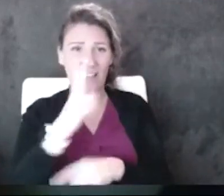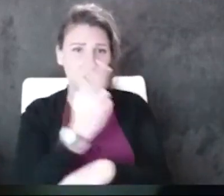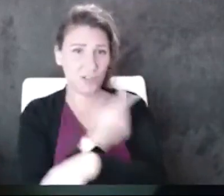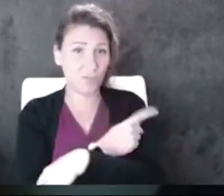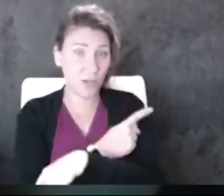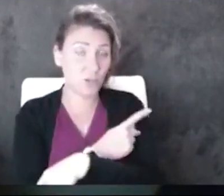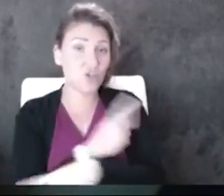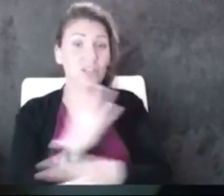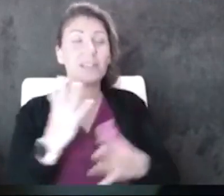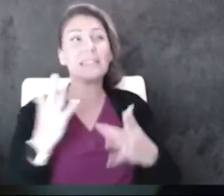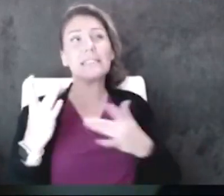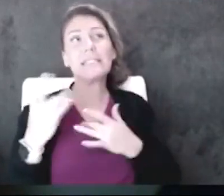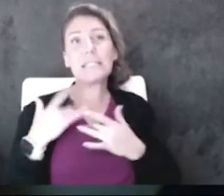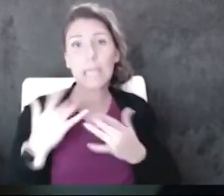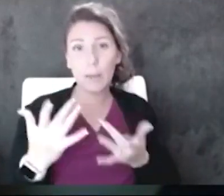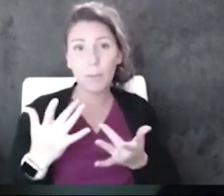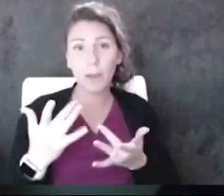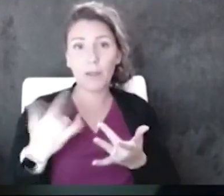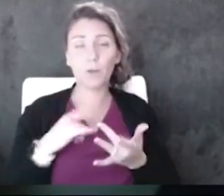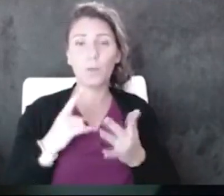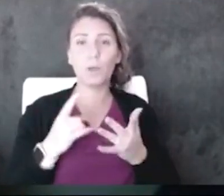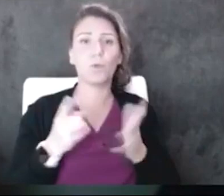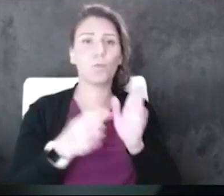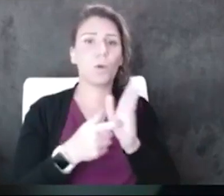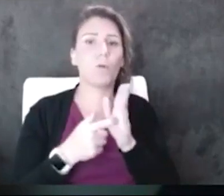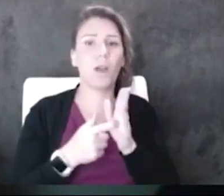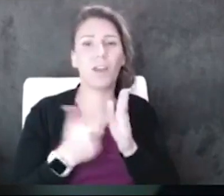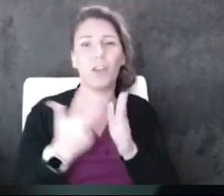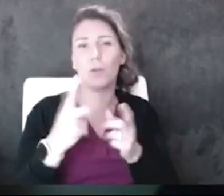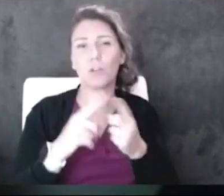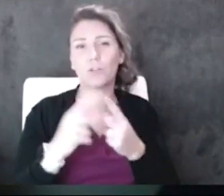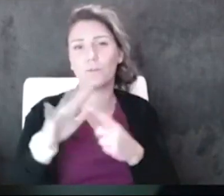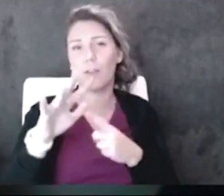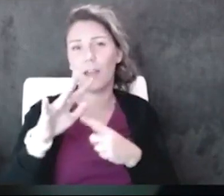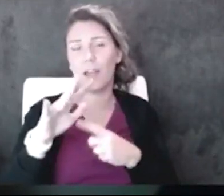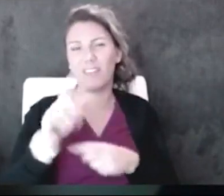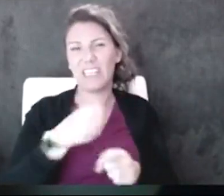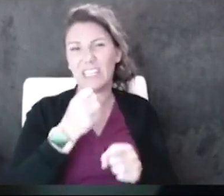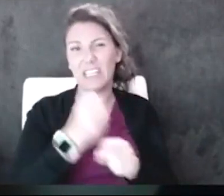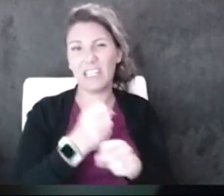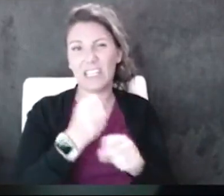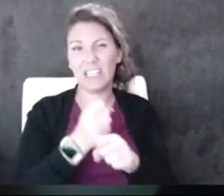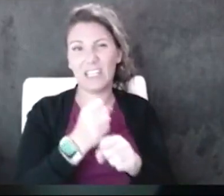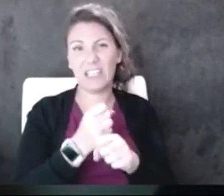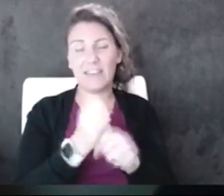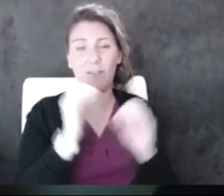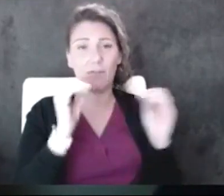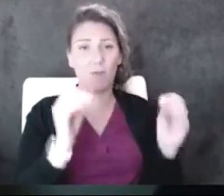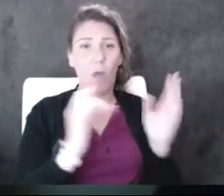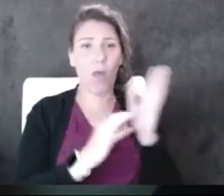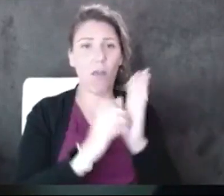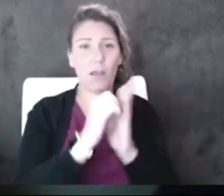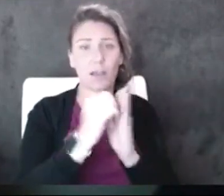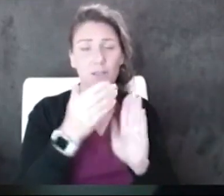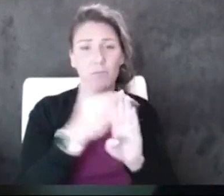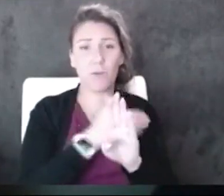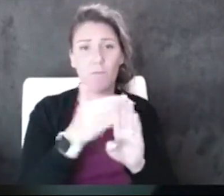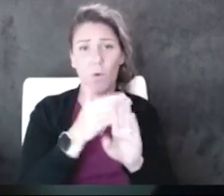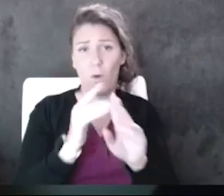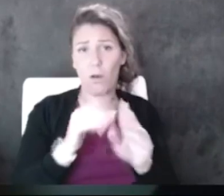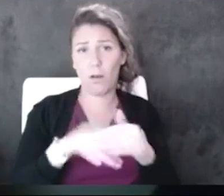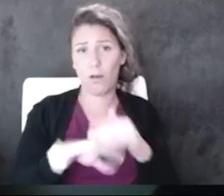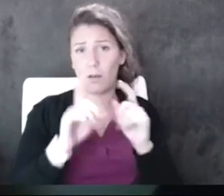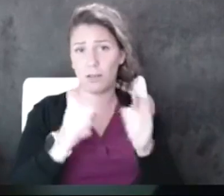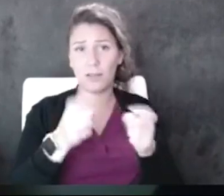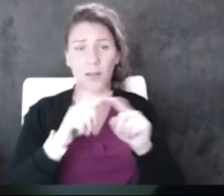typically, we require a 3 to 5 year remission period before you're able to come in and donate, but it does depend on the